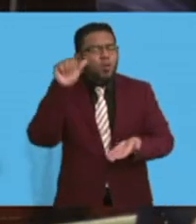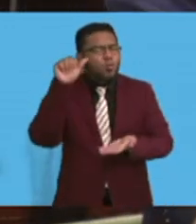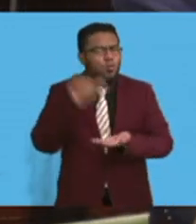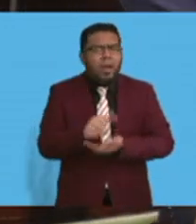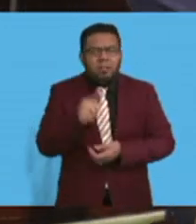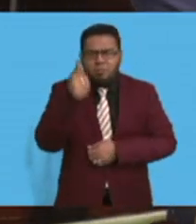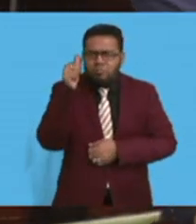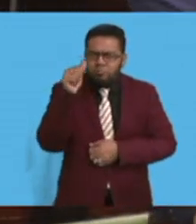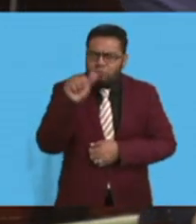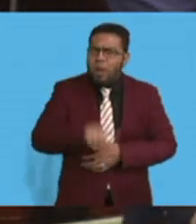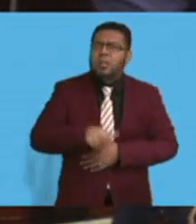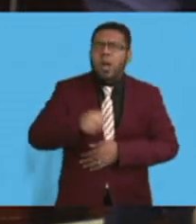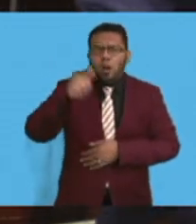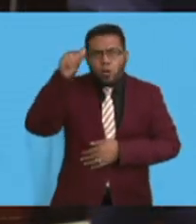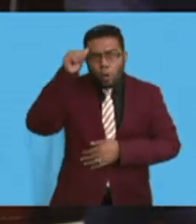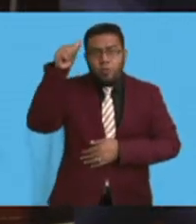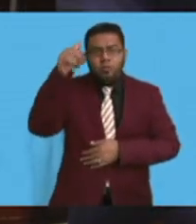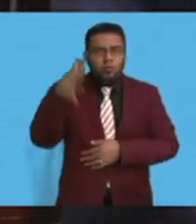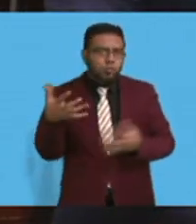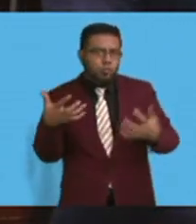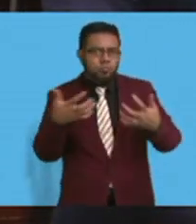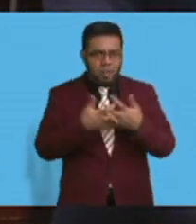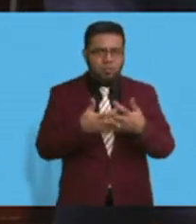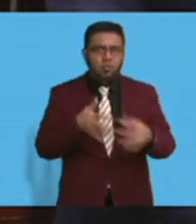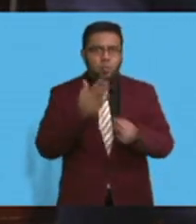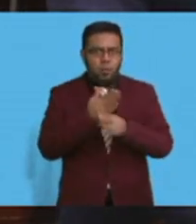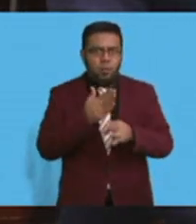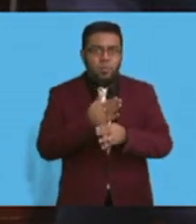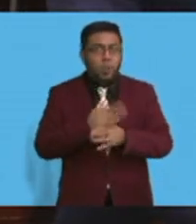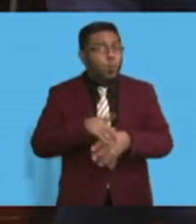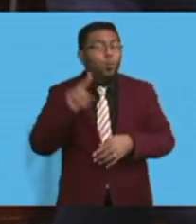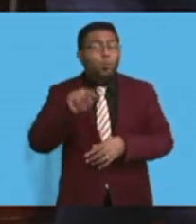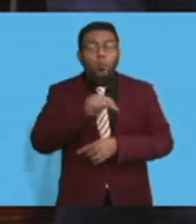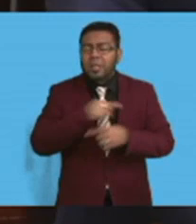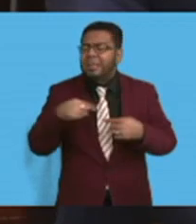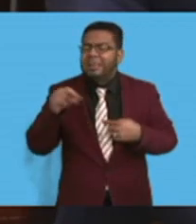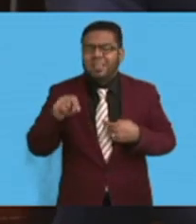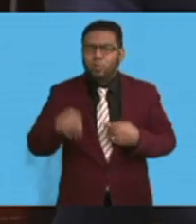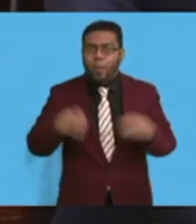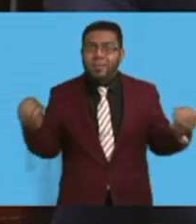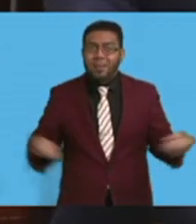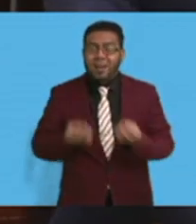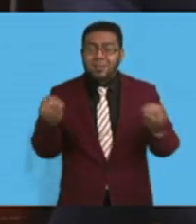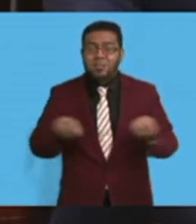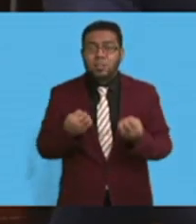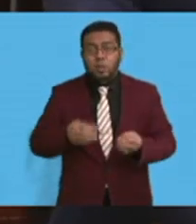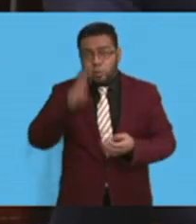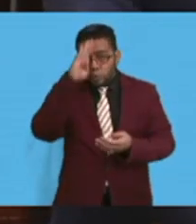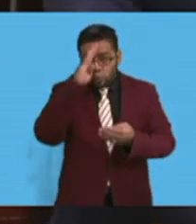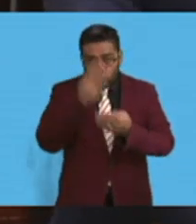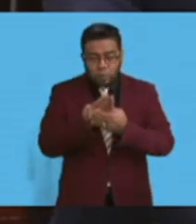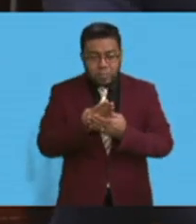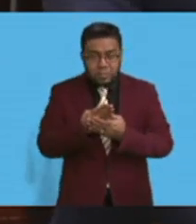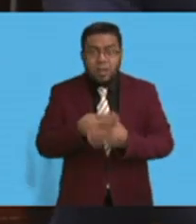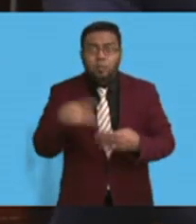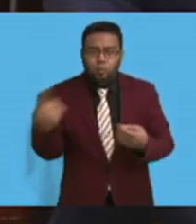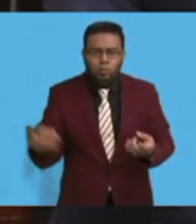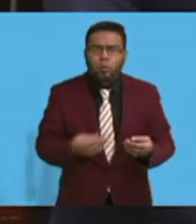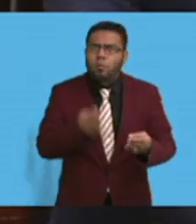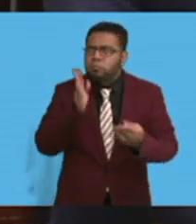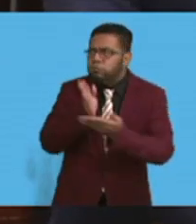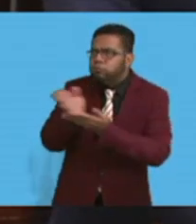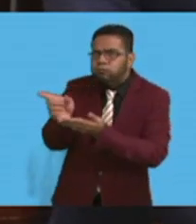potential. As is the case in any developed nation, we need to encourage students to take up in-demand areas of study that have the greatest impact on the